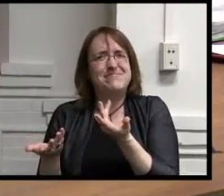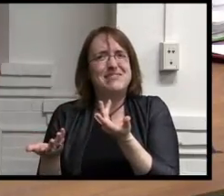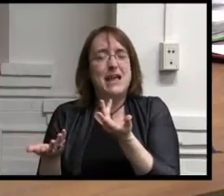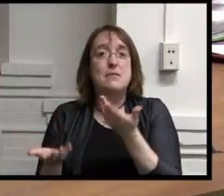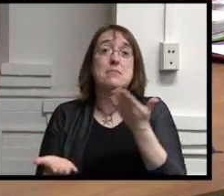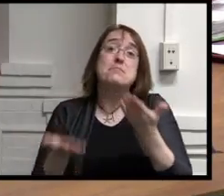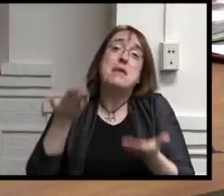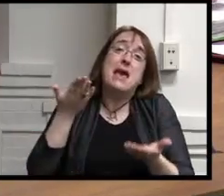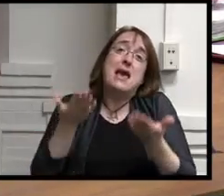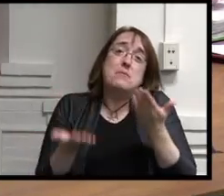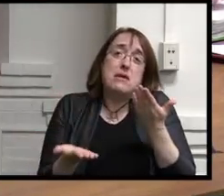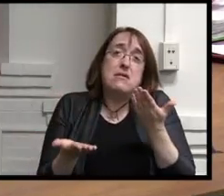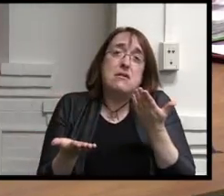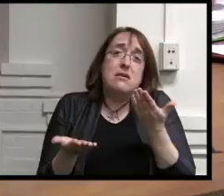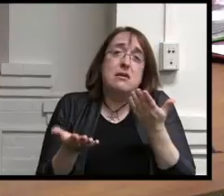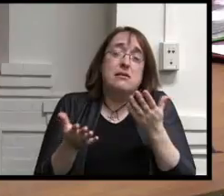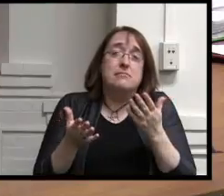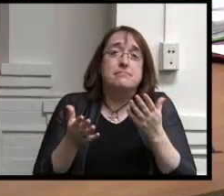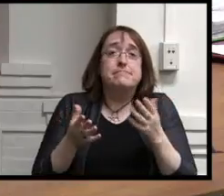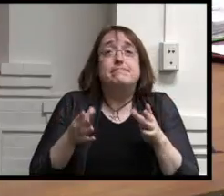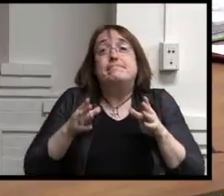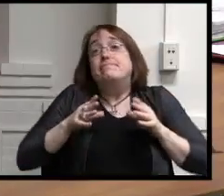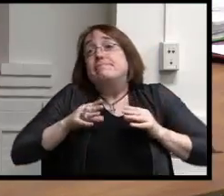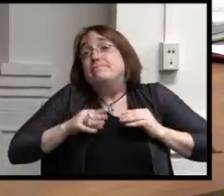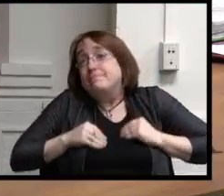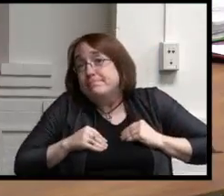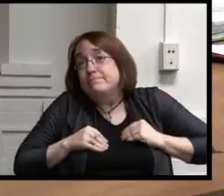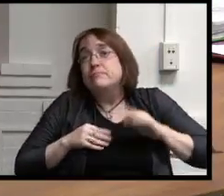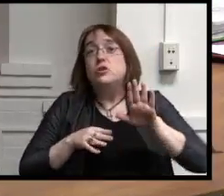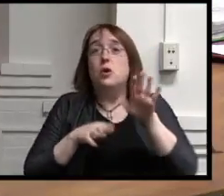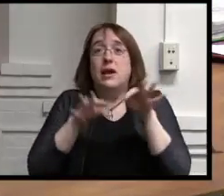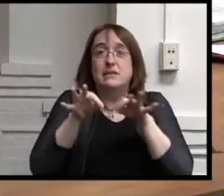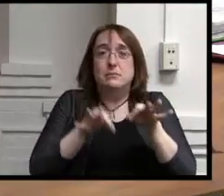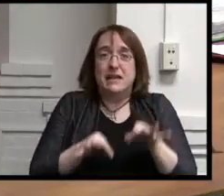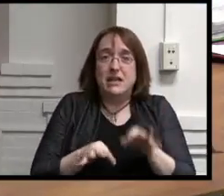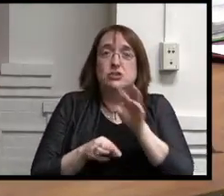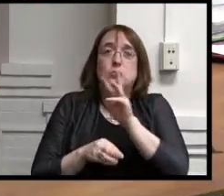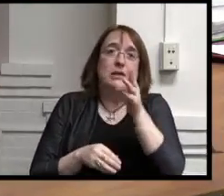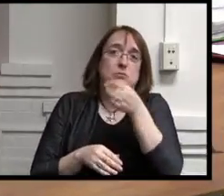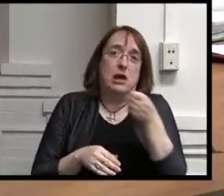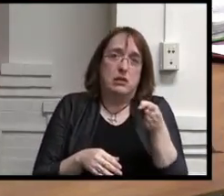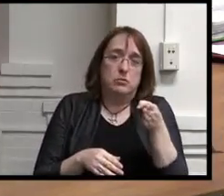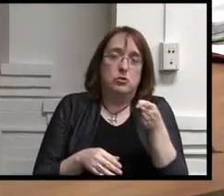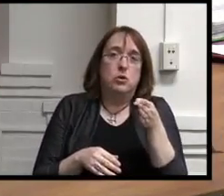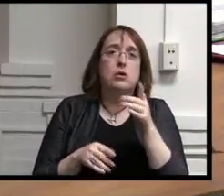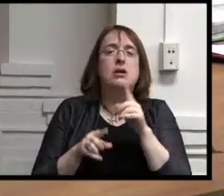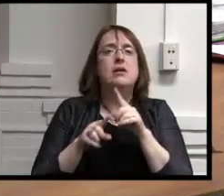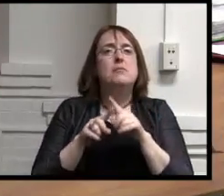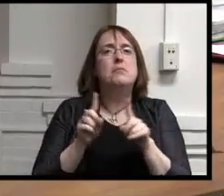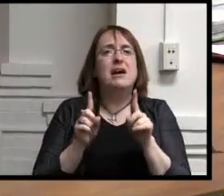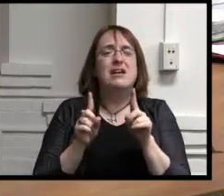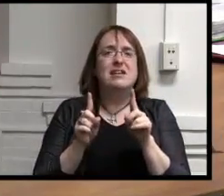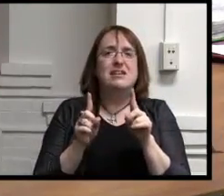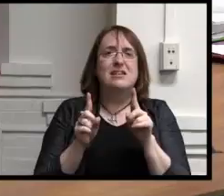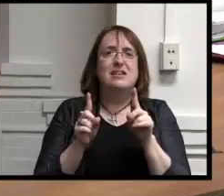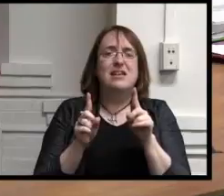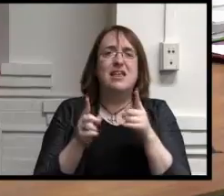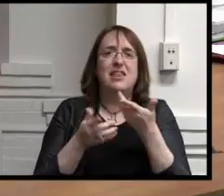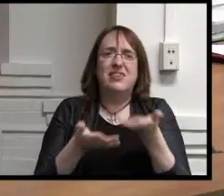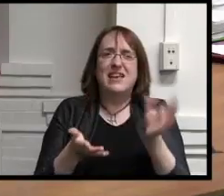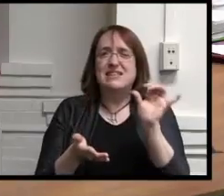buy your explanation about the West Brattleboro alarm, but all of these things, like the